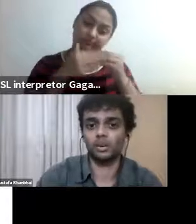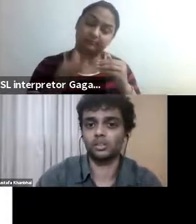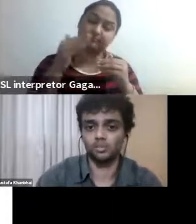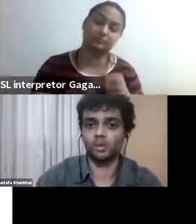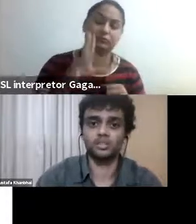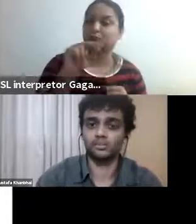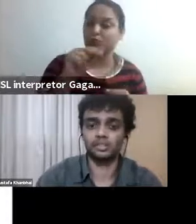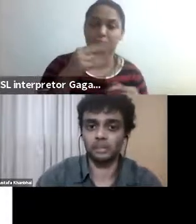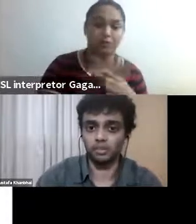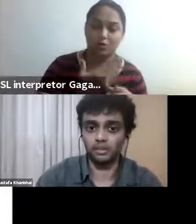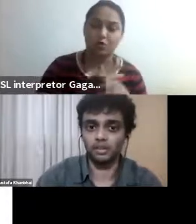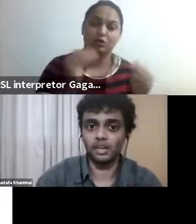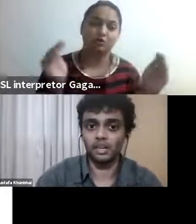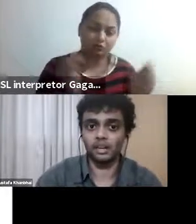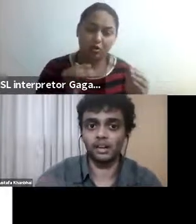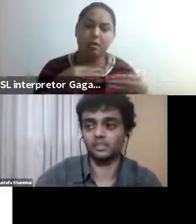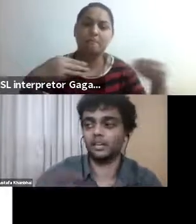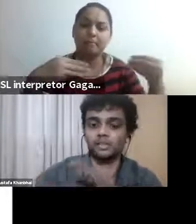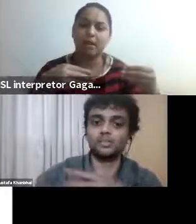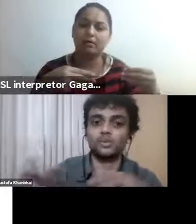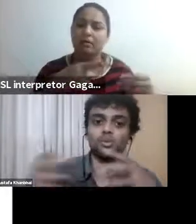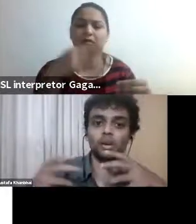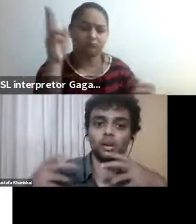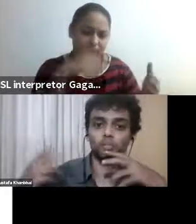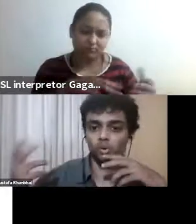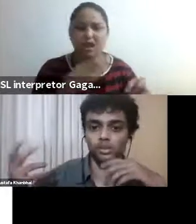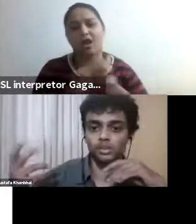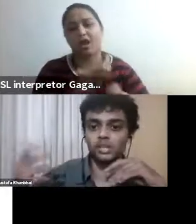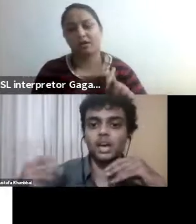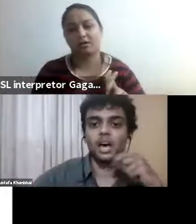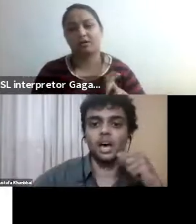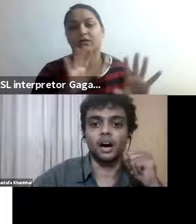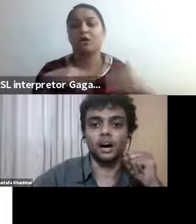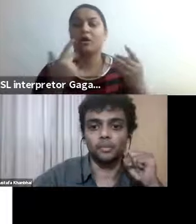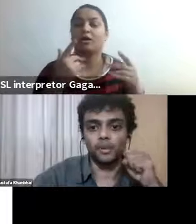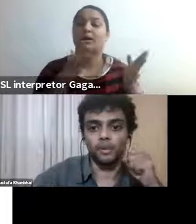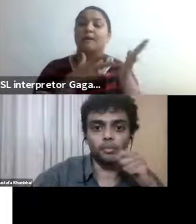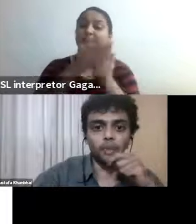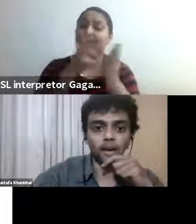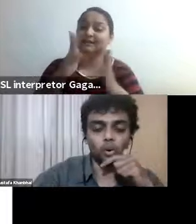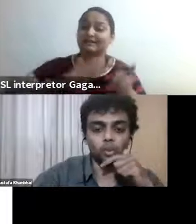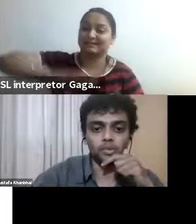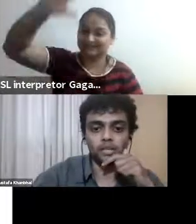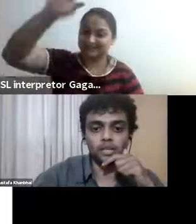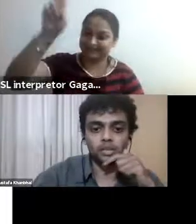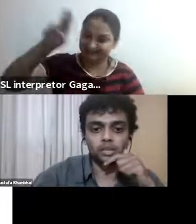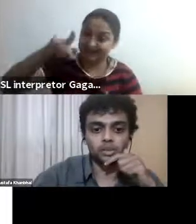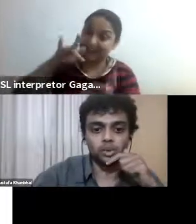used to working on a small surface like paper, right? She's used to working on murals back